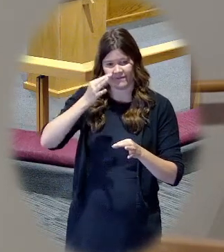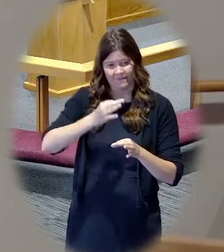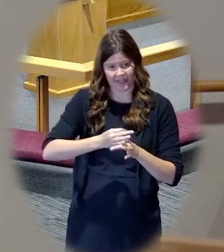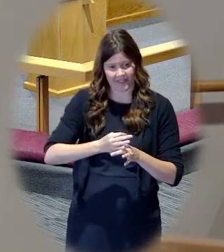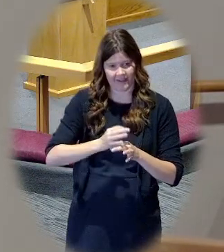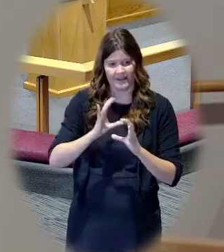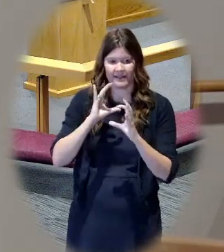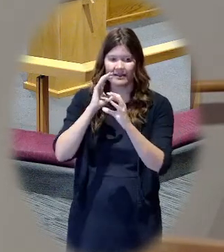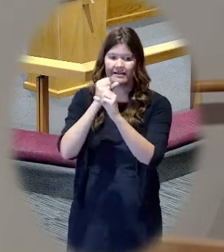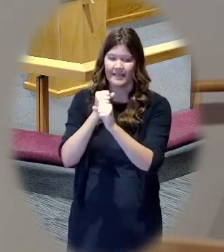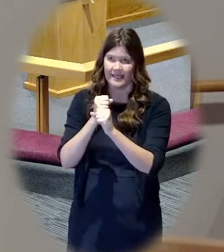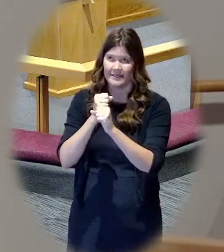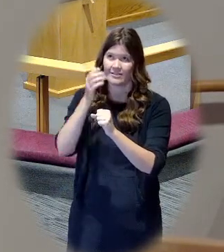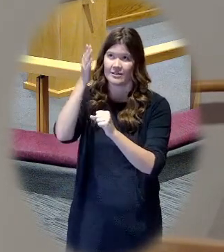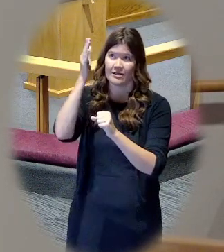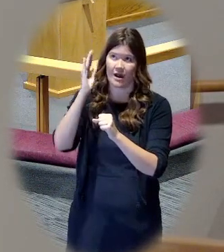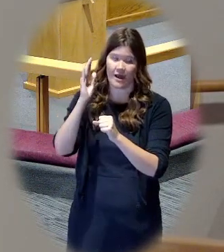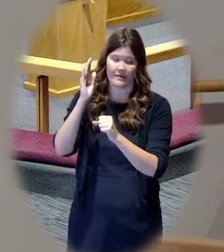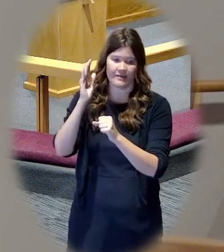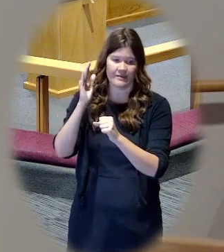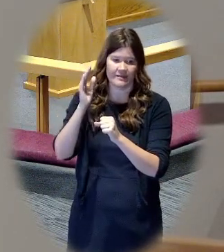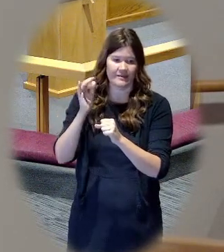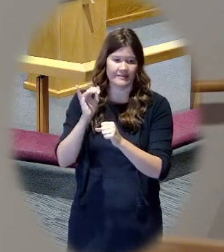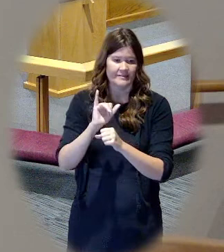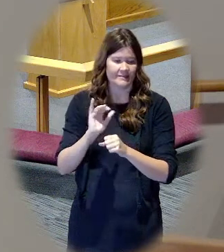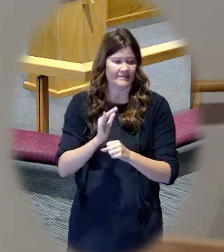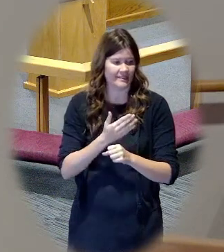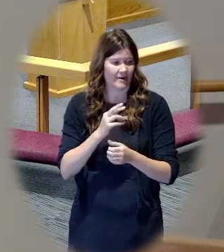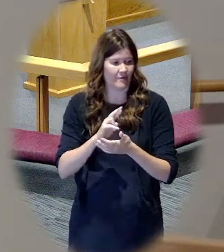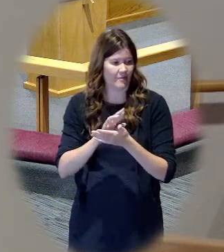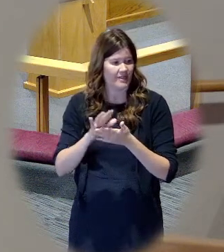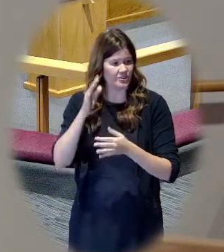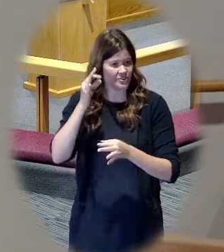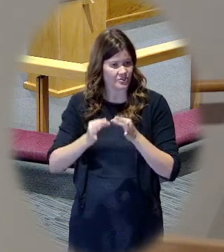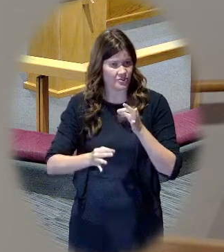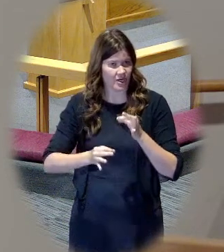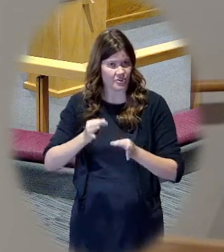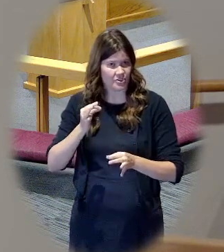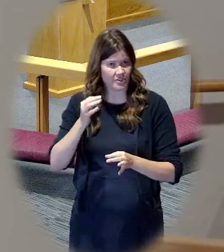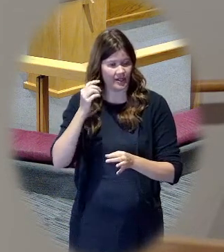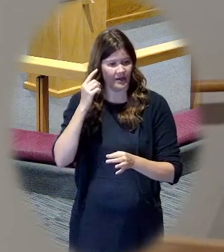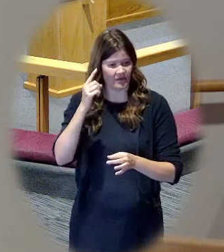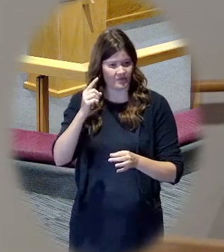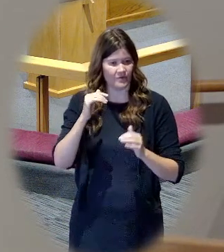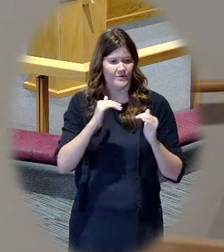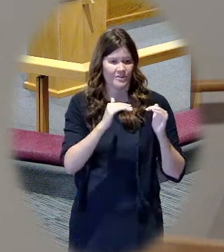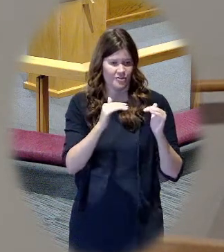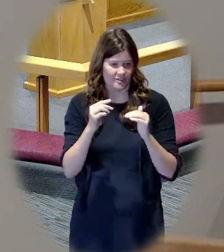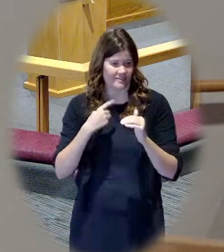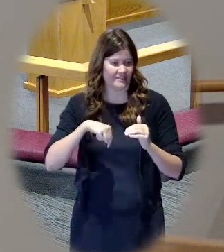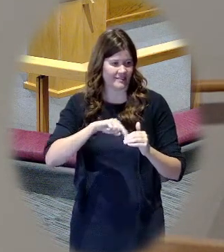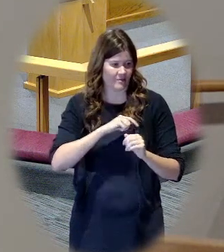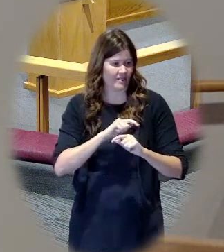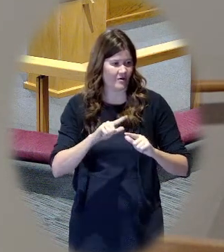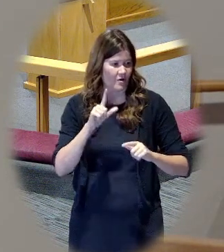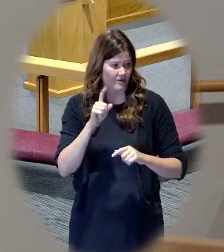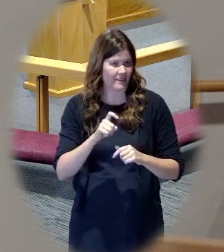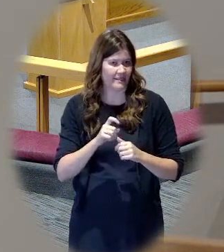alone? As our righteous judge for the justice we so desperately need.